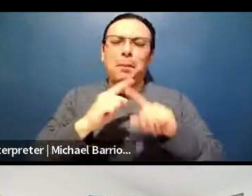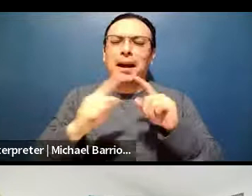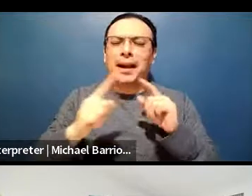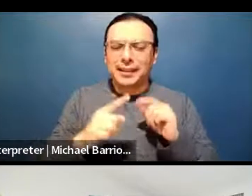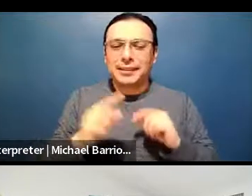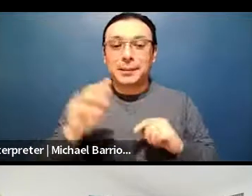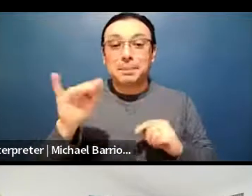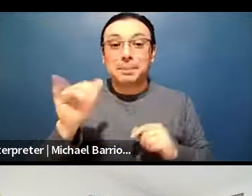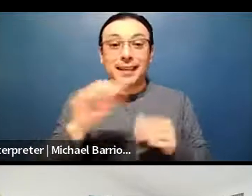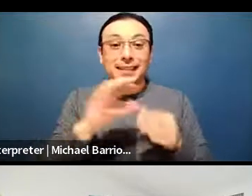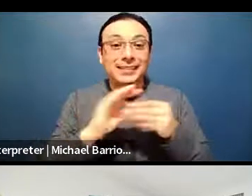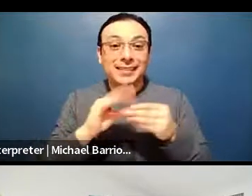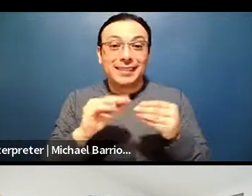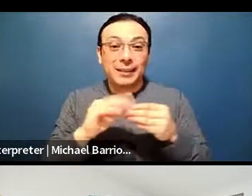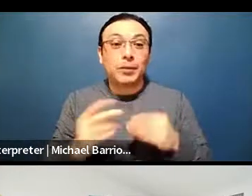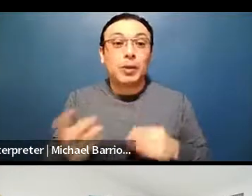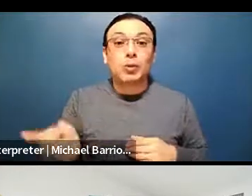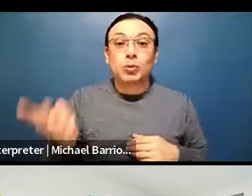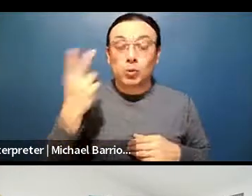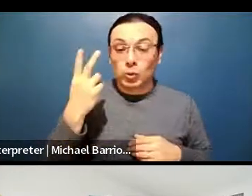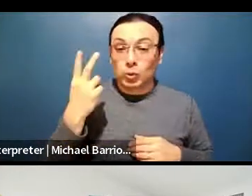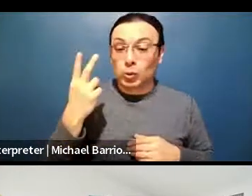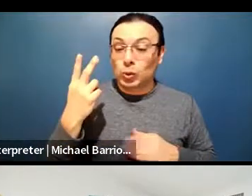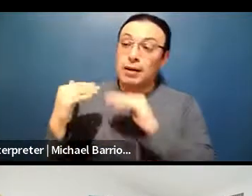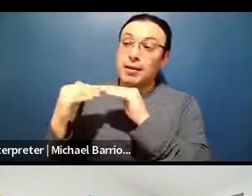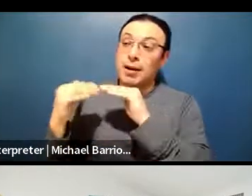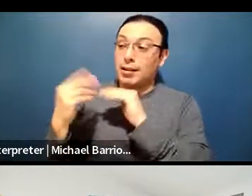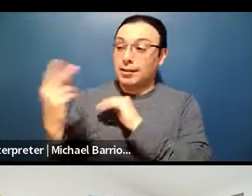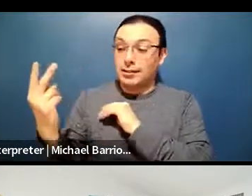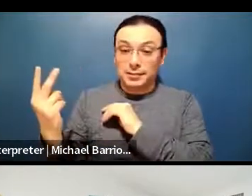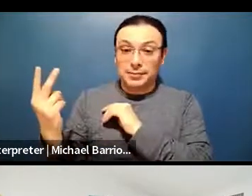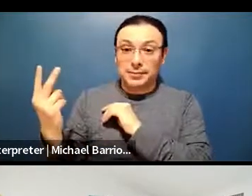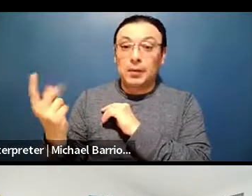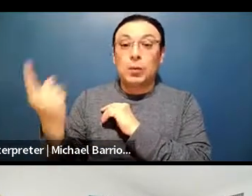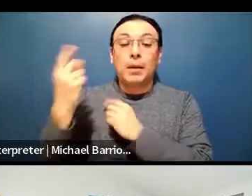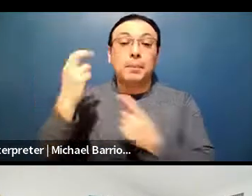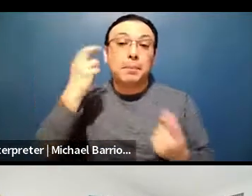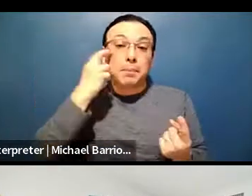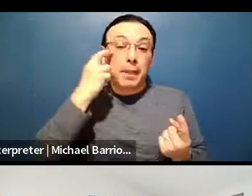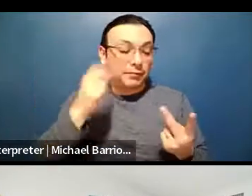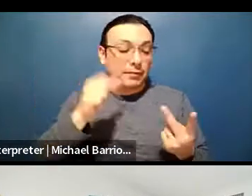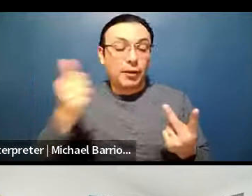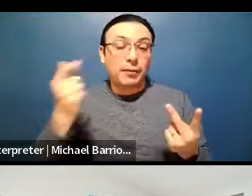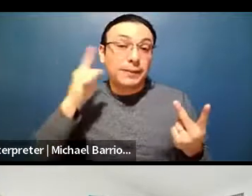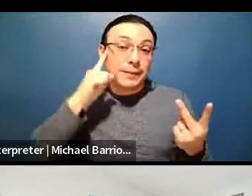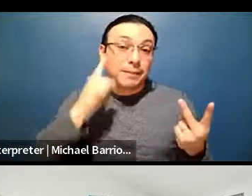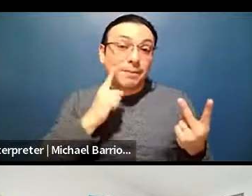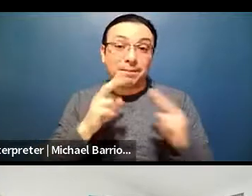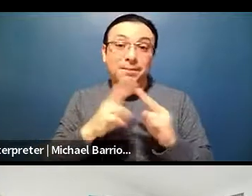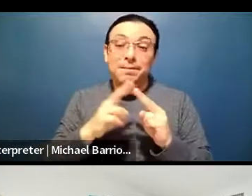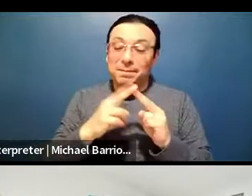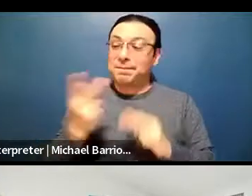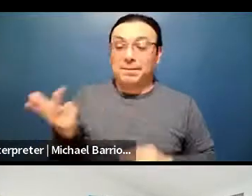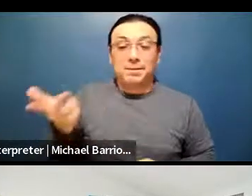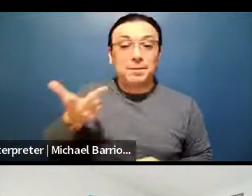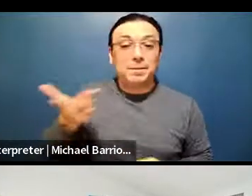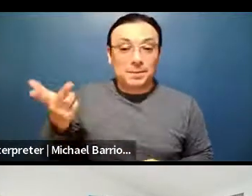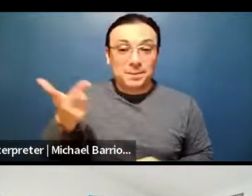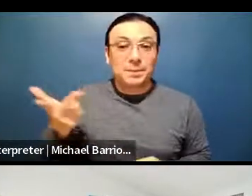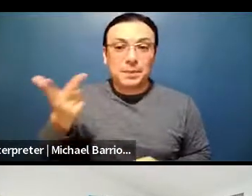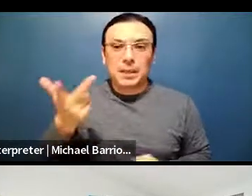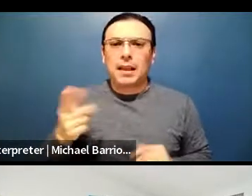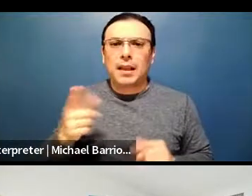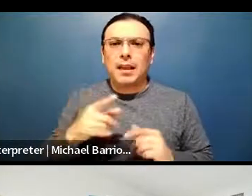our colleagues in the disability community, one of whom is blind and the other is deaf. And then I have, I don't